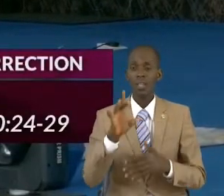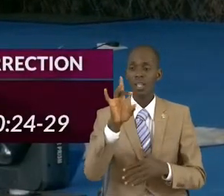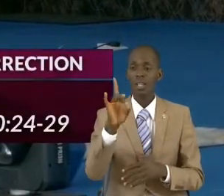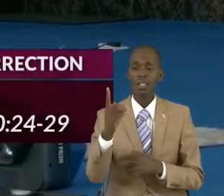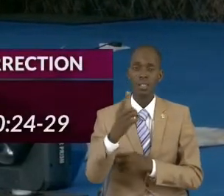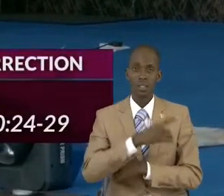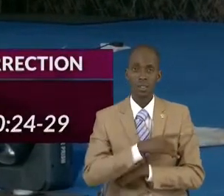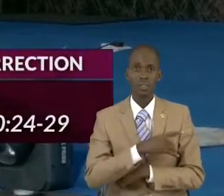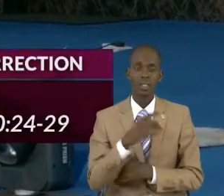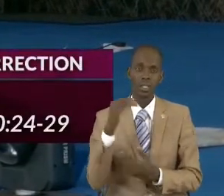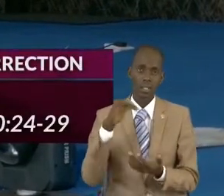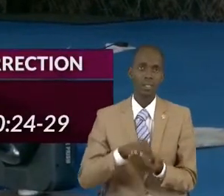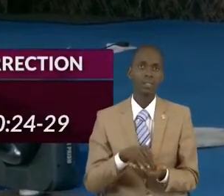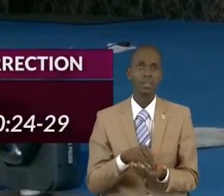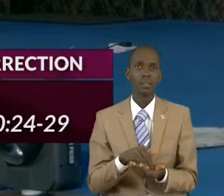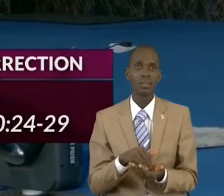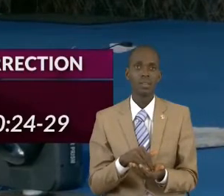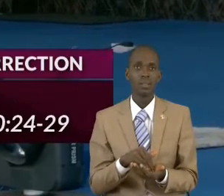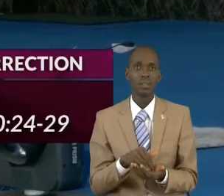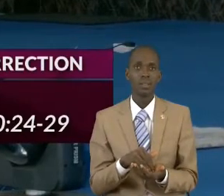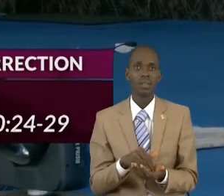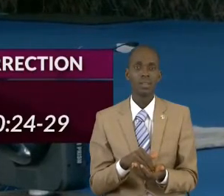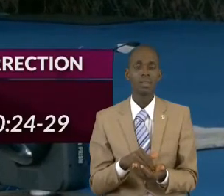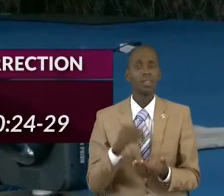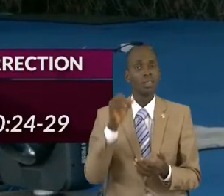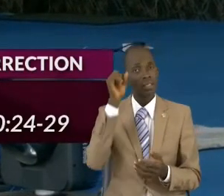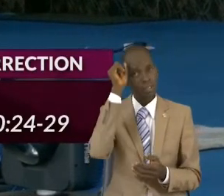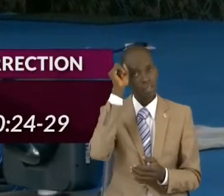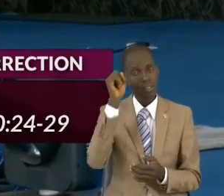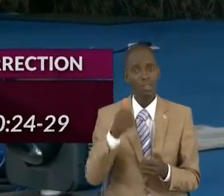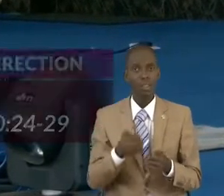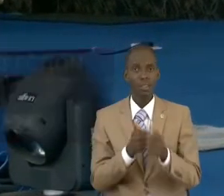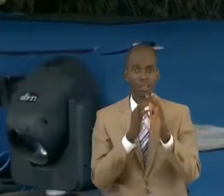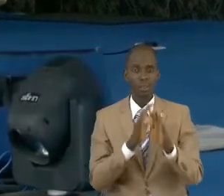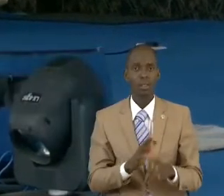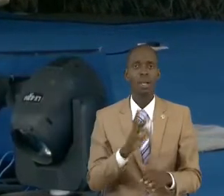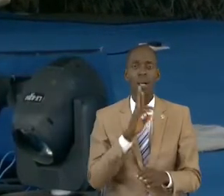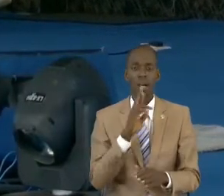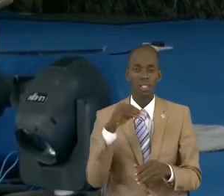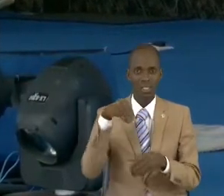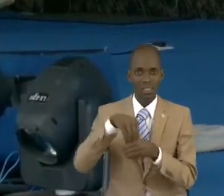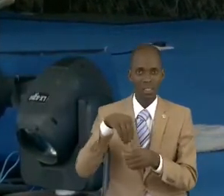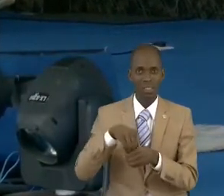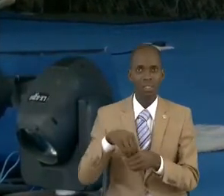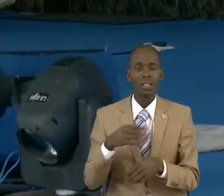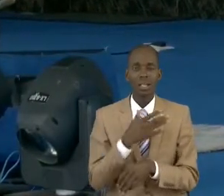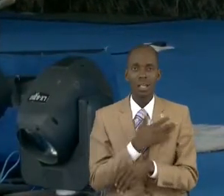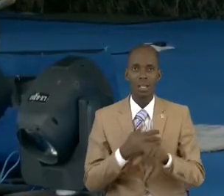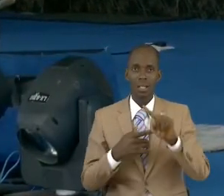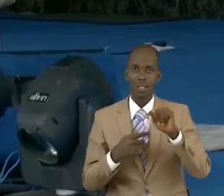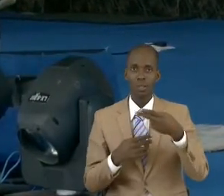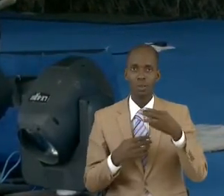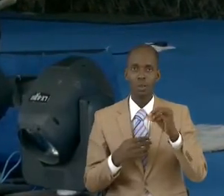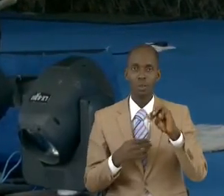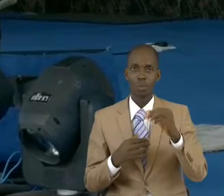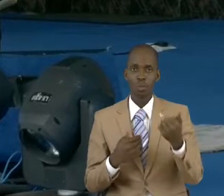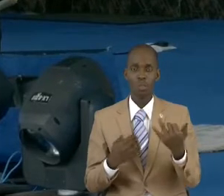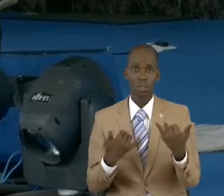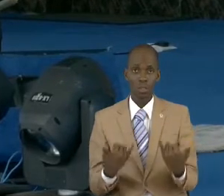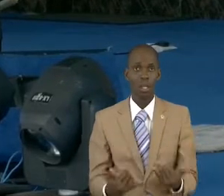again, his disciples were with him, and Thomas with them.